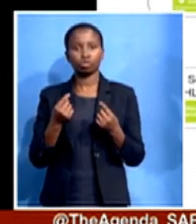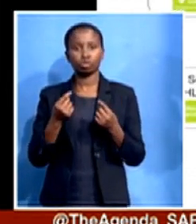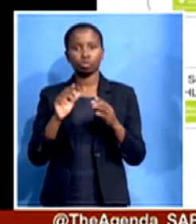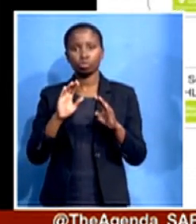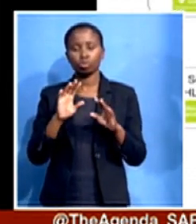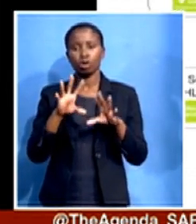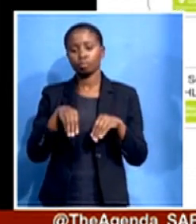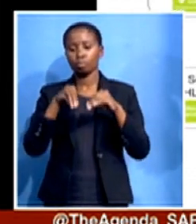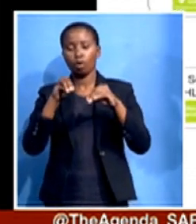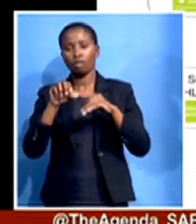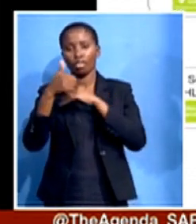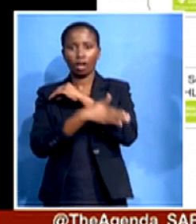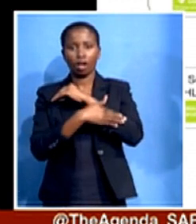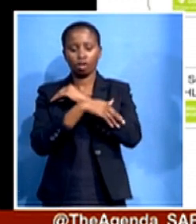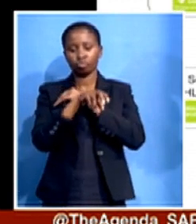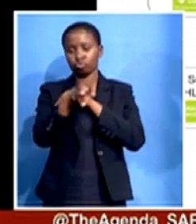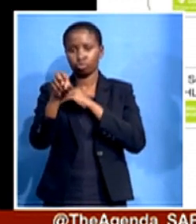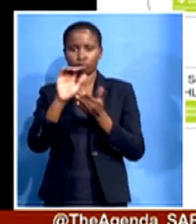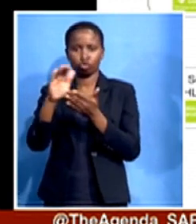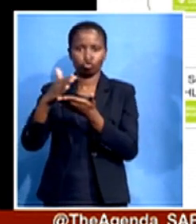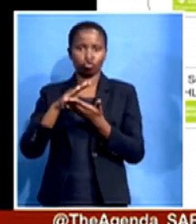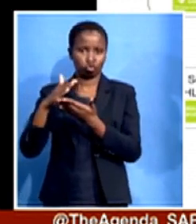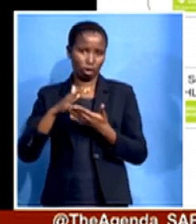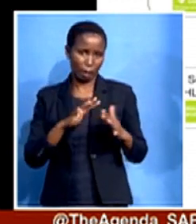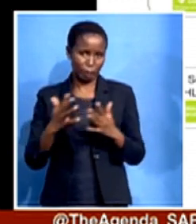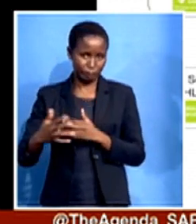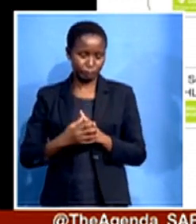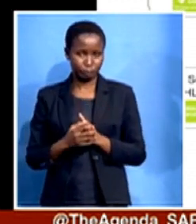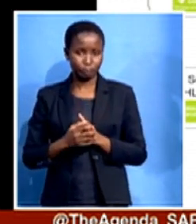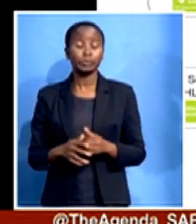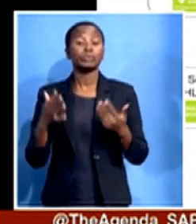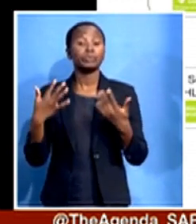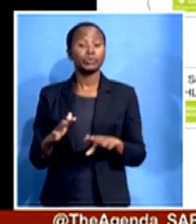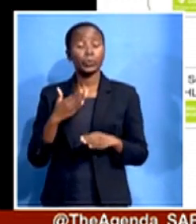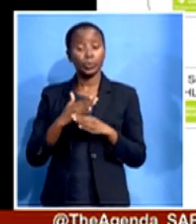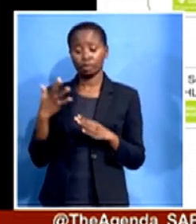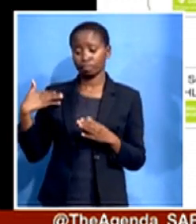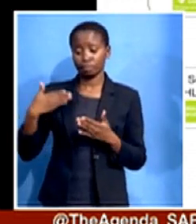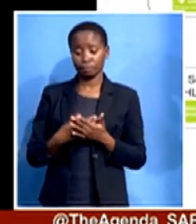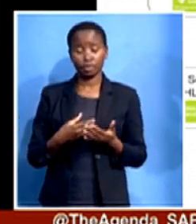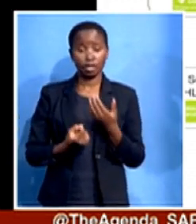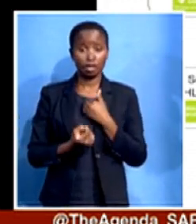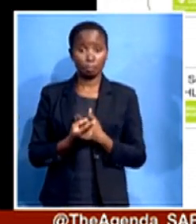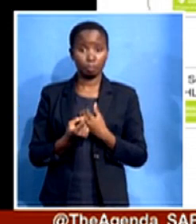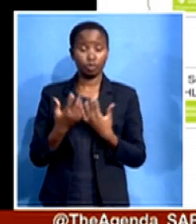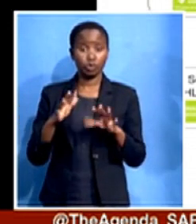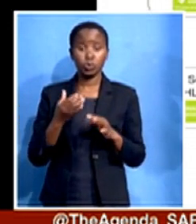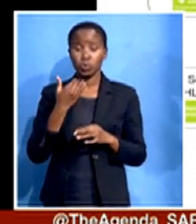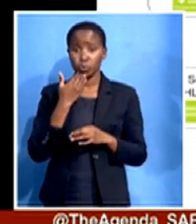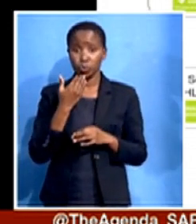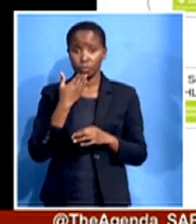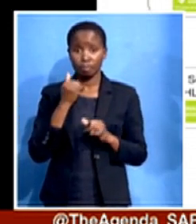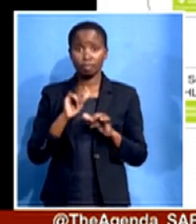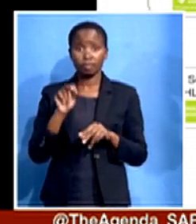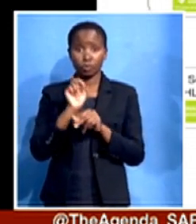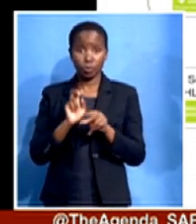did indicate to you the work that was done by the surveillance of the genome. So this is the